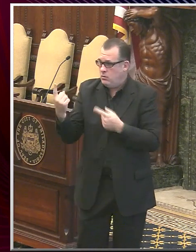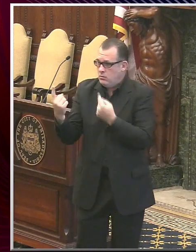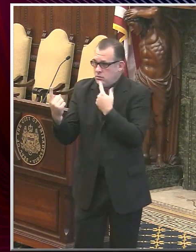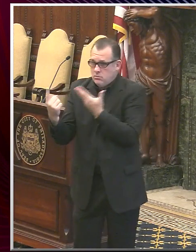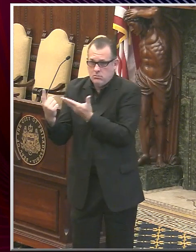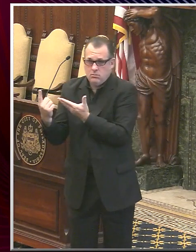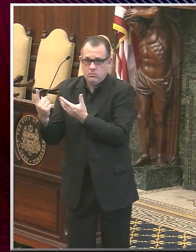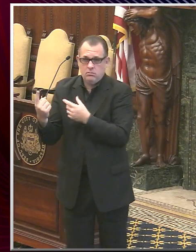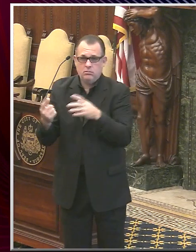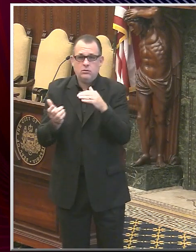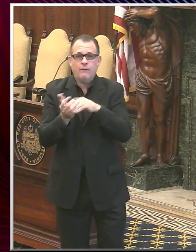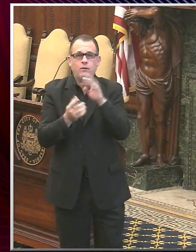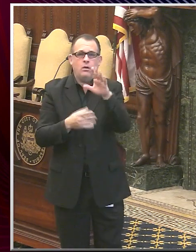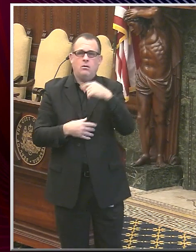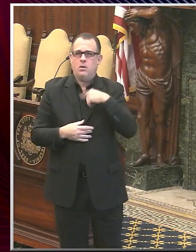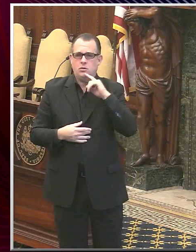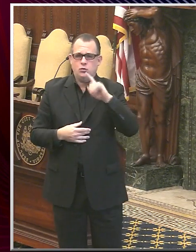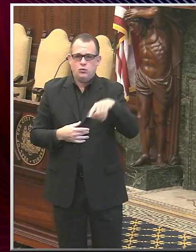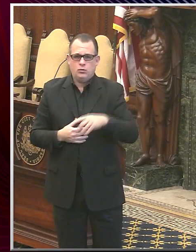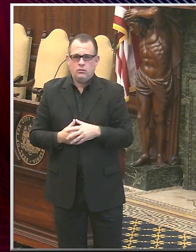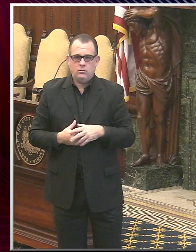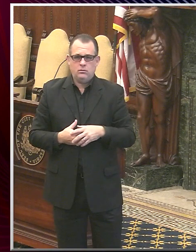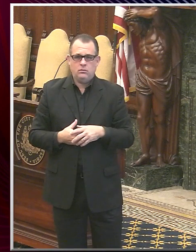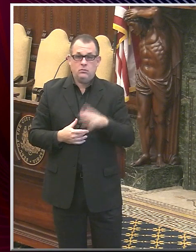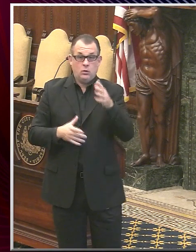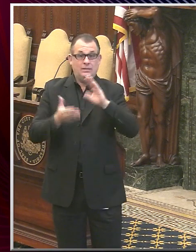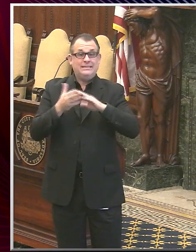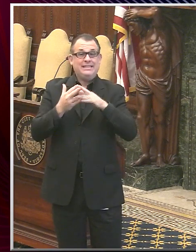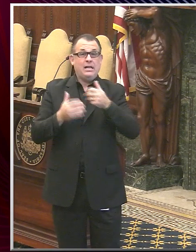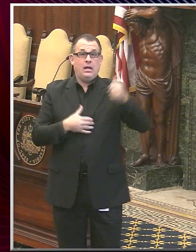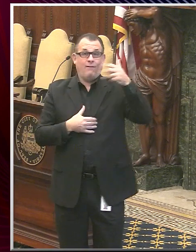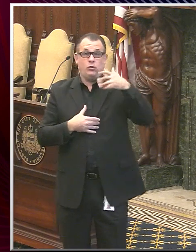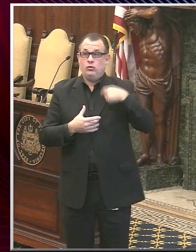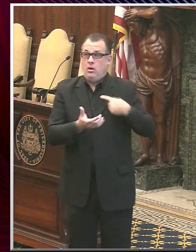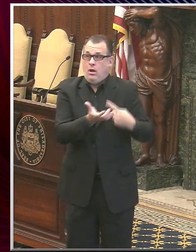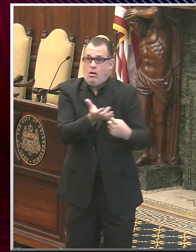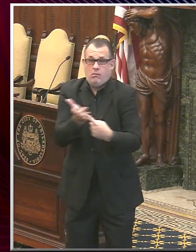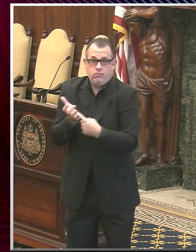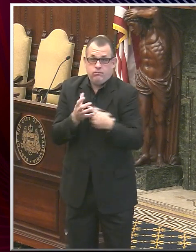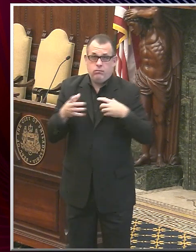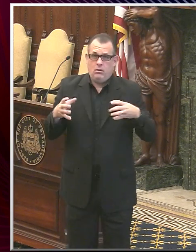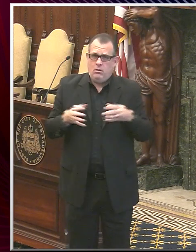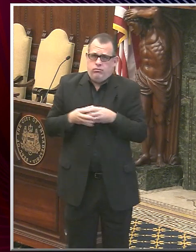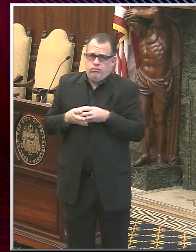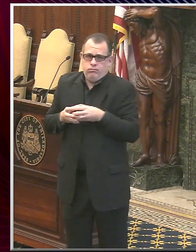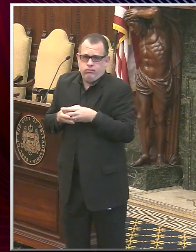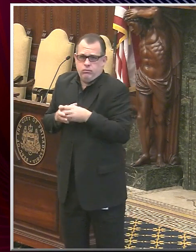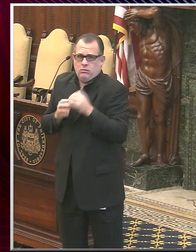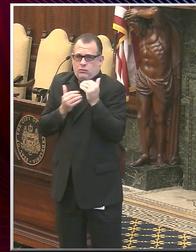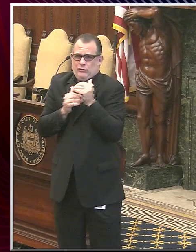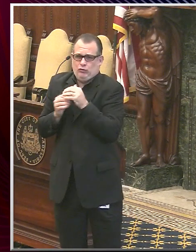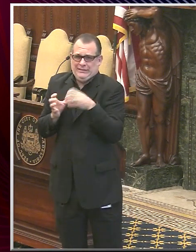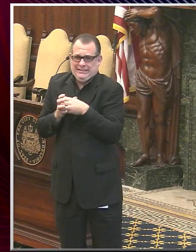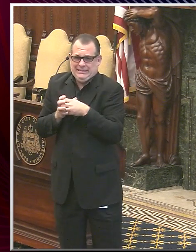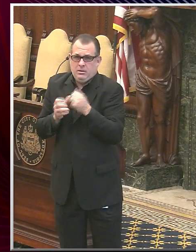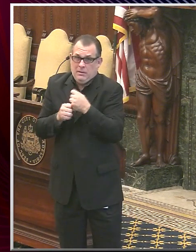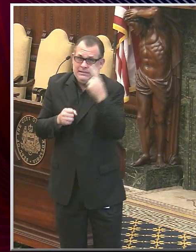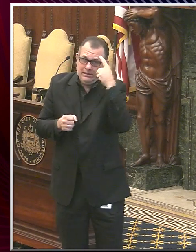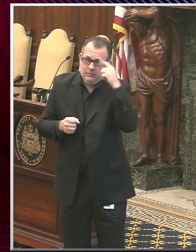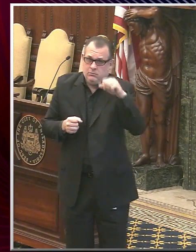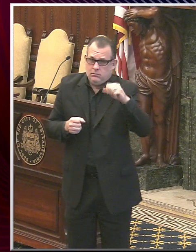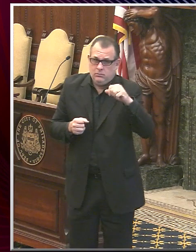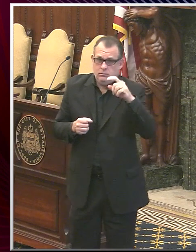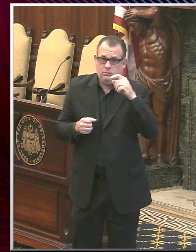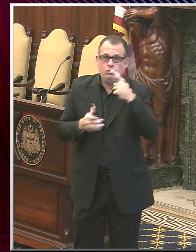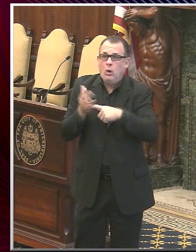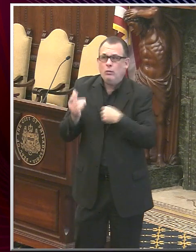There were discussions we held internally among city officials about what restrictions made sense based on the information we had available